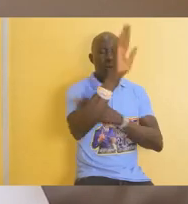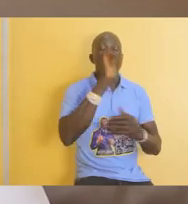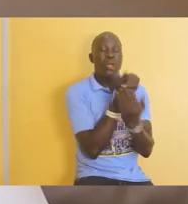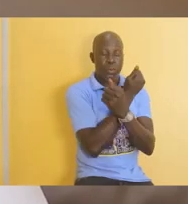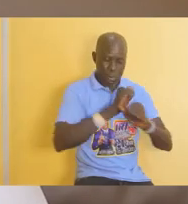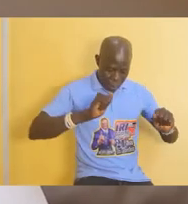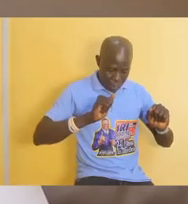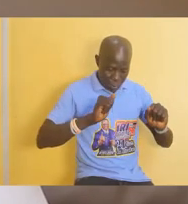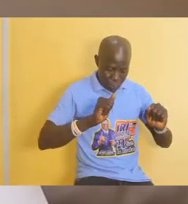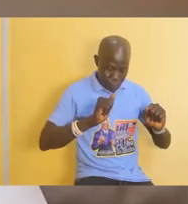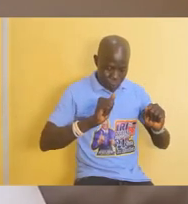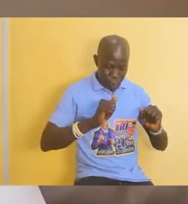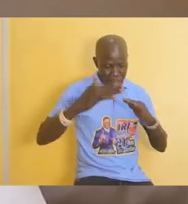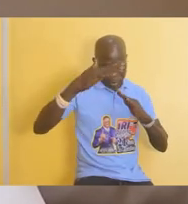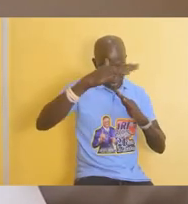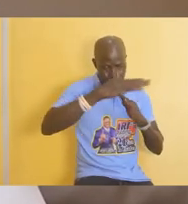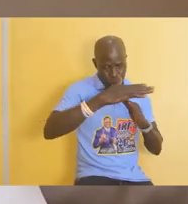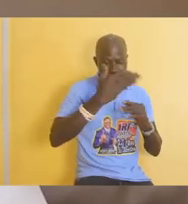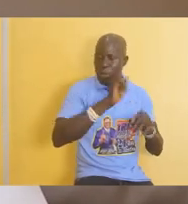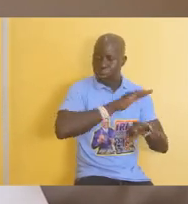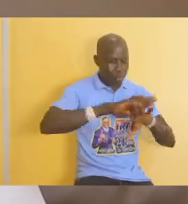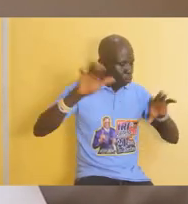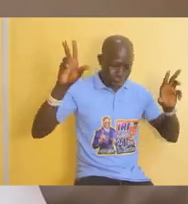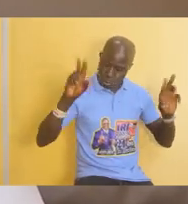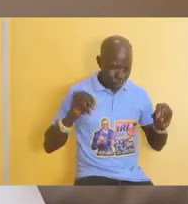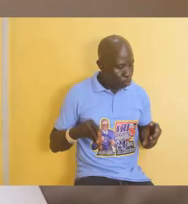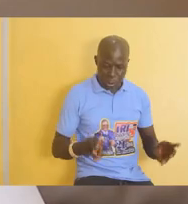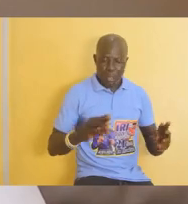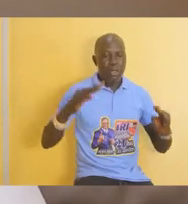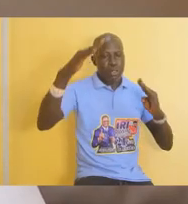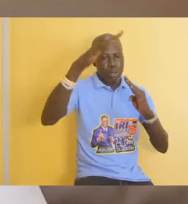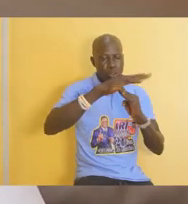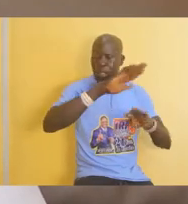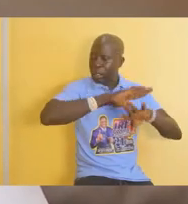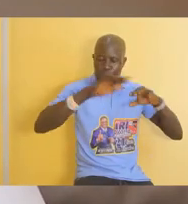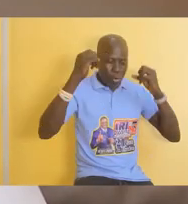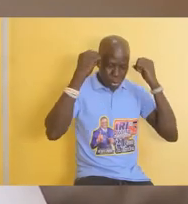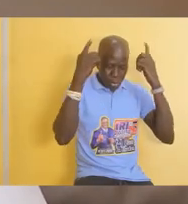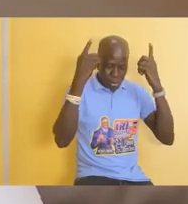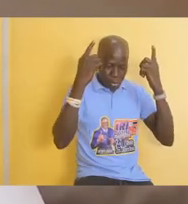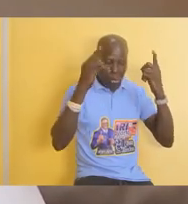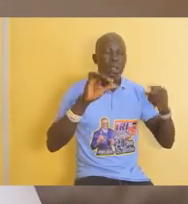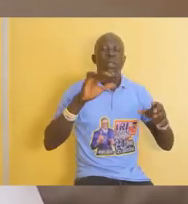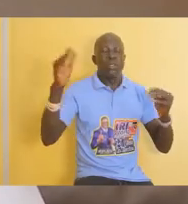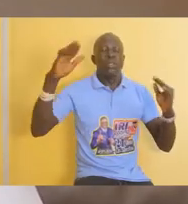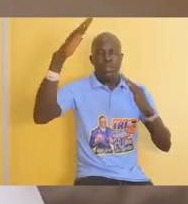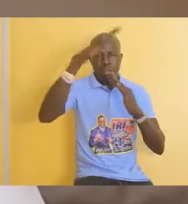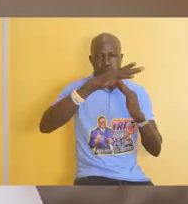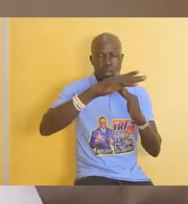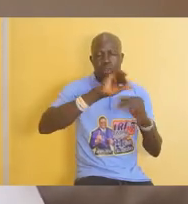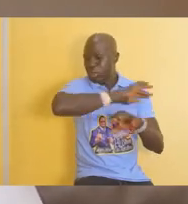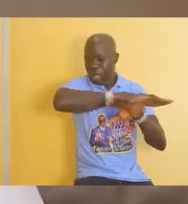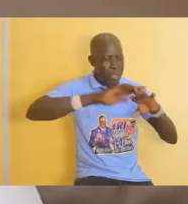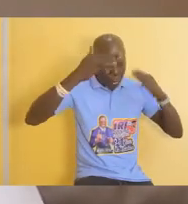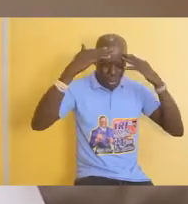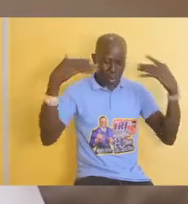say. Ní ìkórìta kò sọ́nà. A rejection of no way. Ní ìkórìta kò yé mi mọ́. A rejection I know not. Ní ìkórìta kò síranlọ́wọ́.